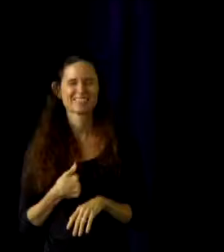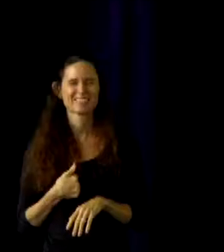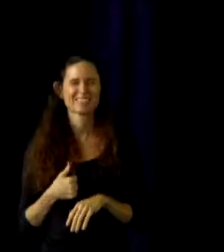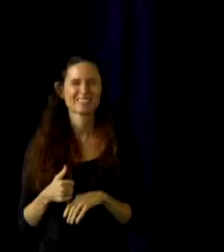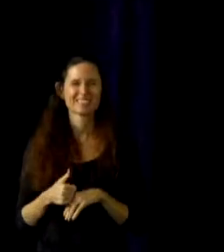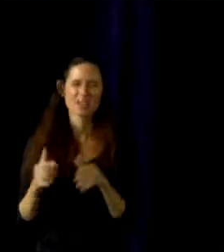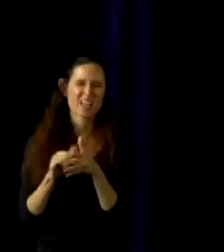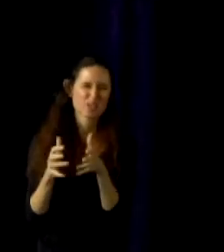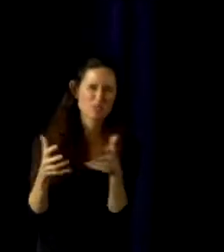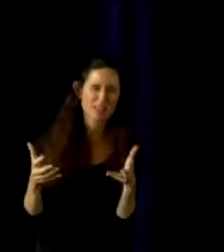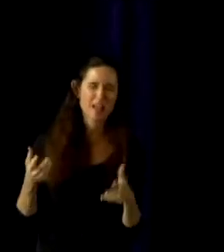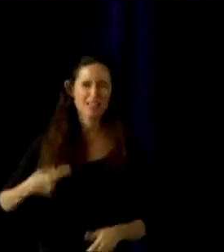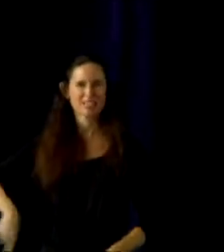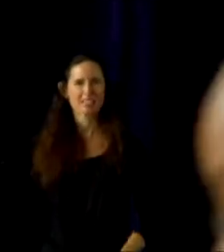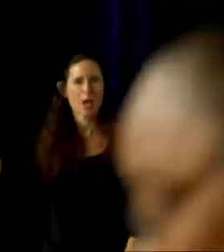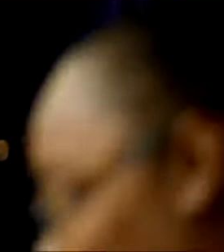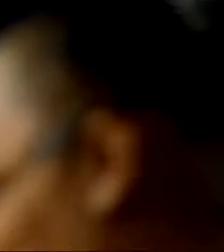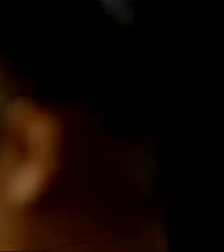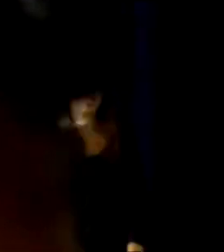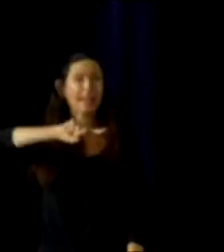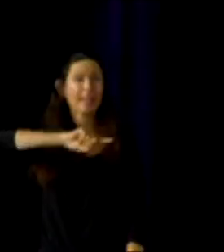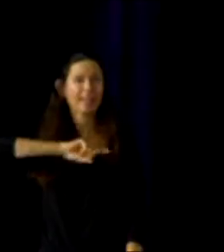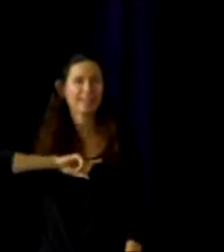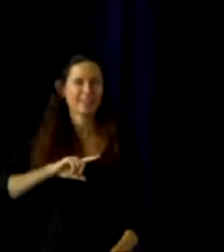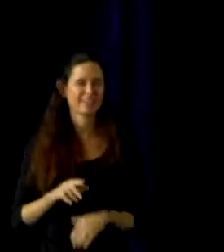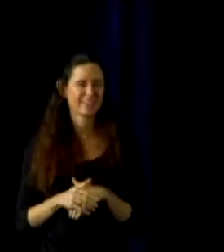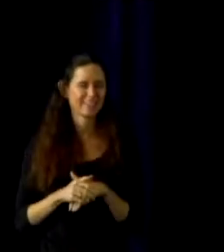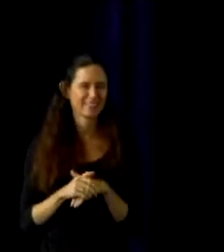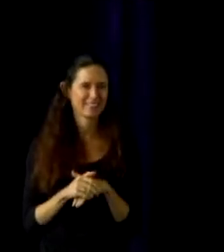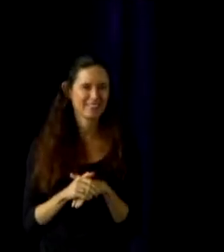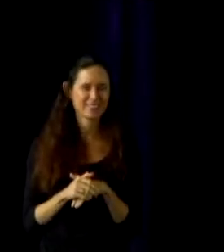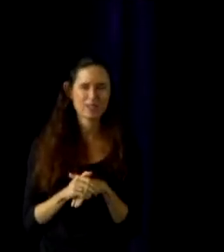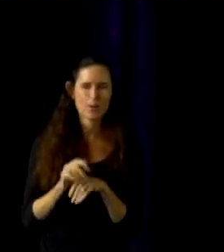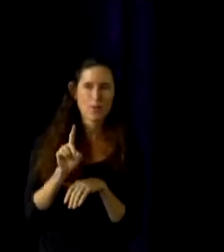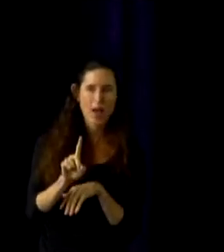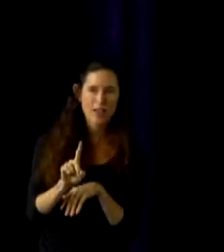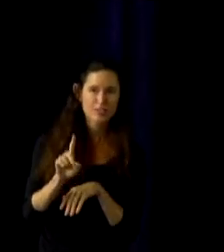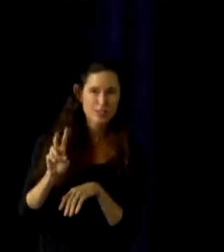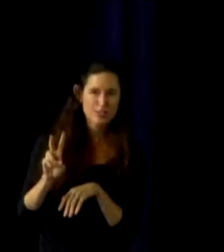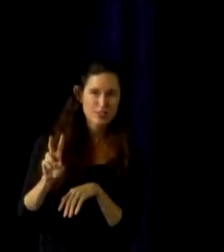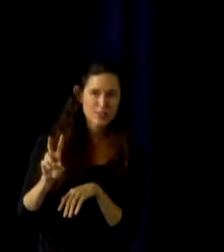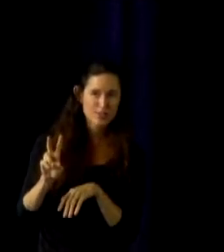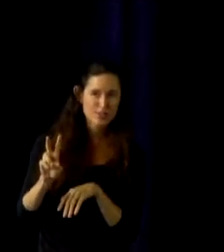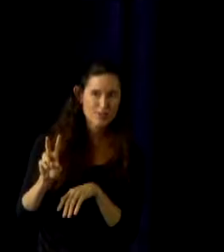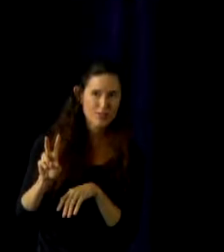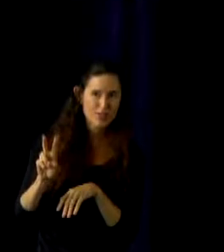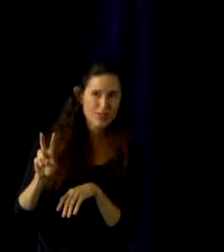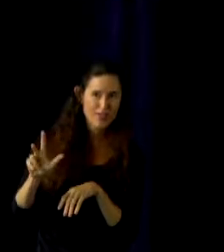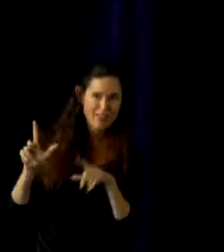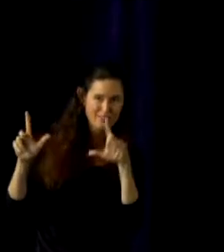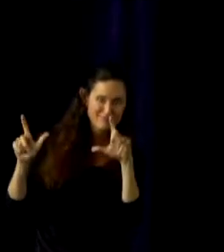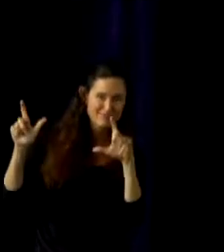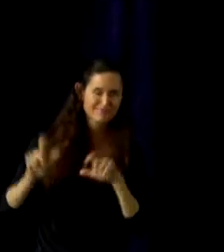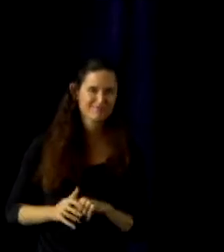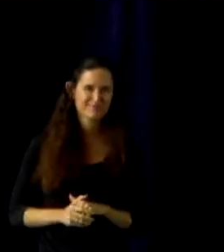Too much? How about just we? On one, two, and